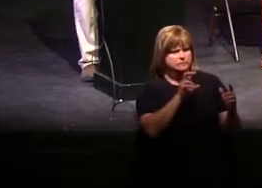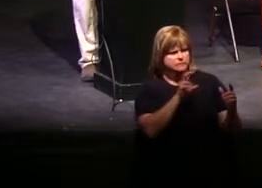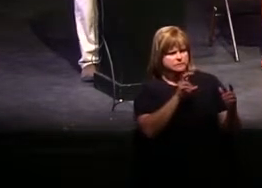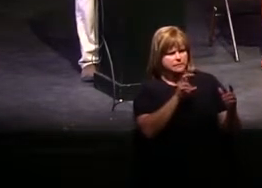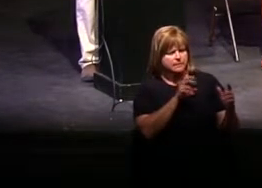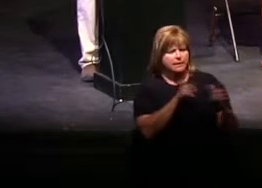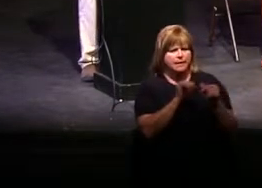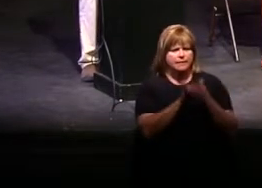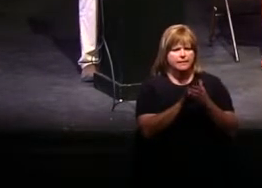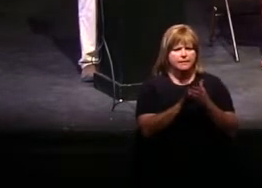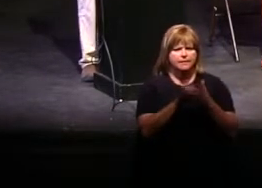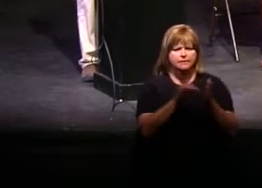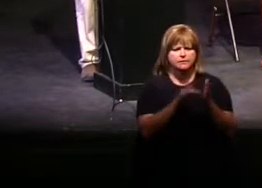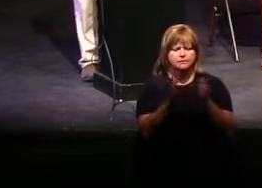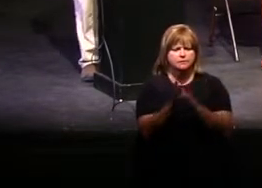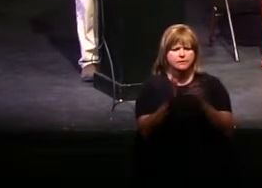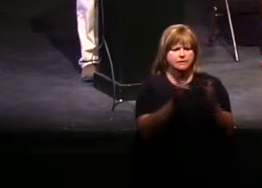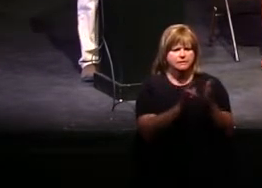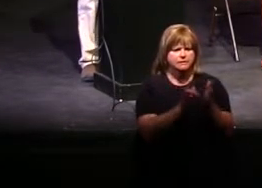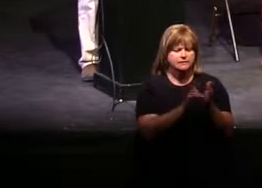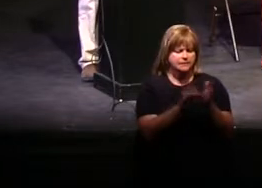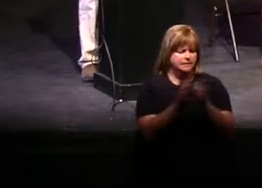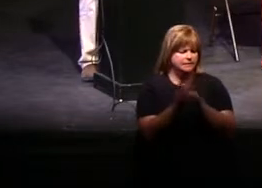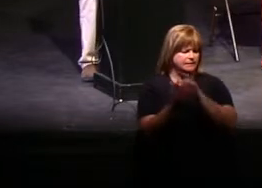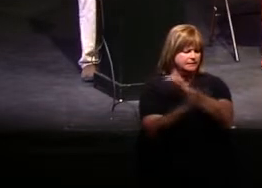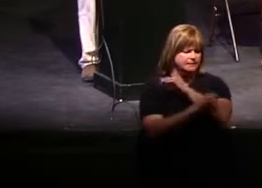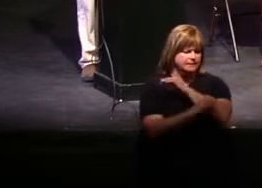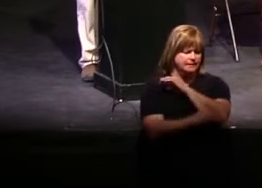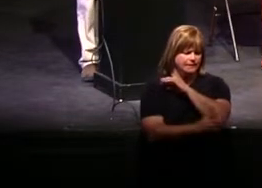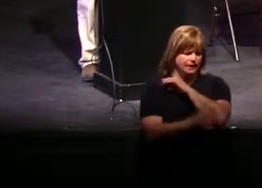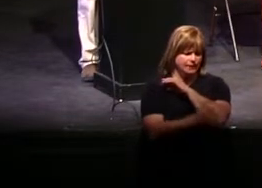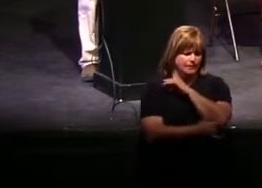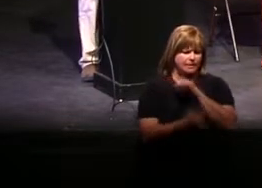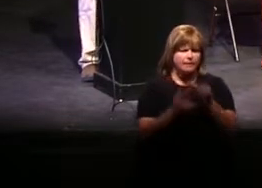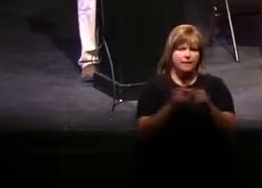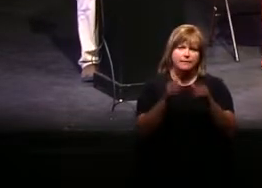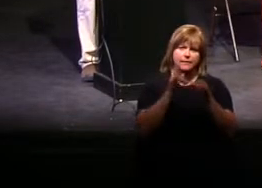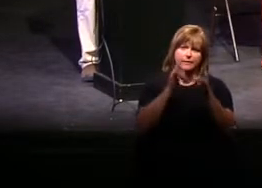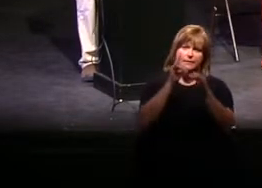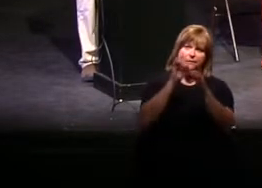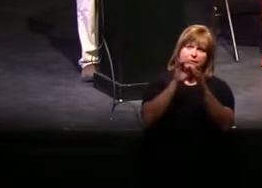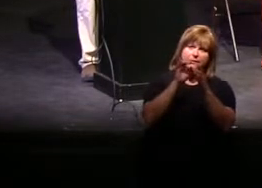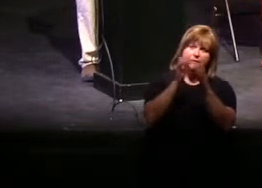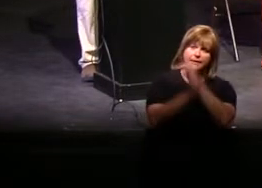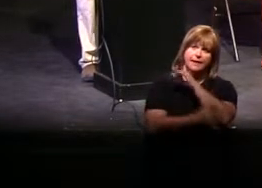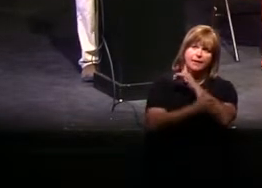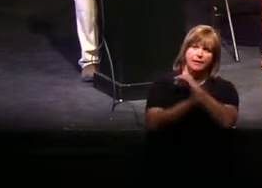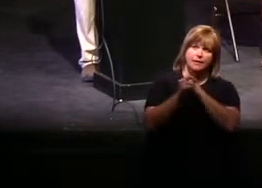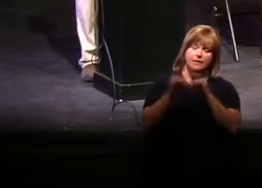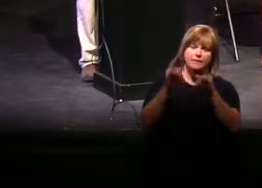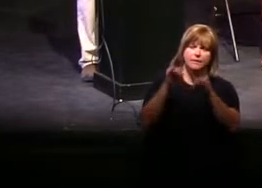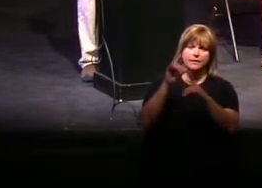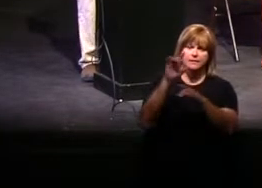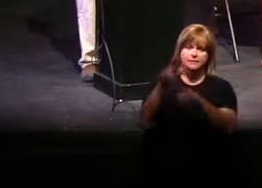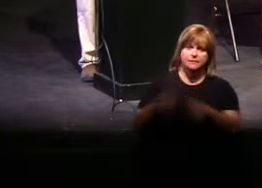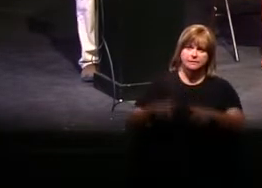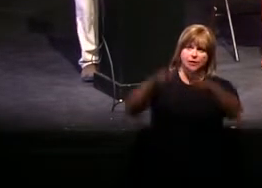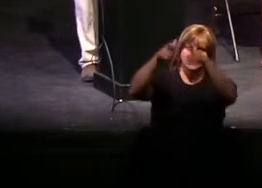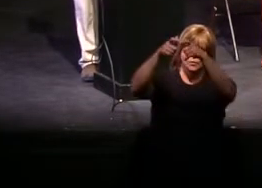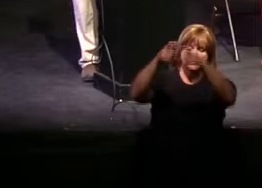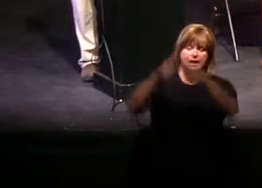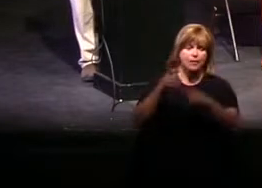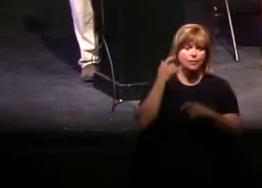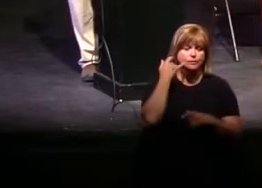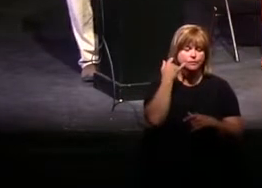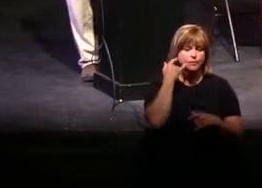country county, county of the cell tower stipend, everywhere and anywhere, Boneyard County, county